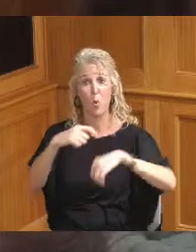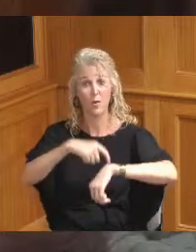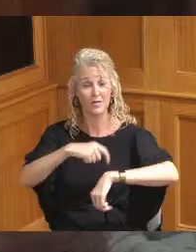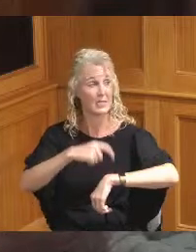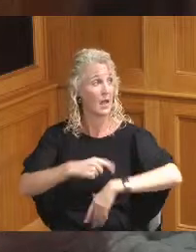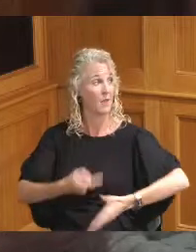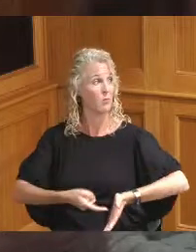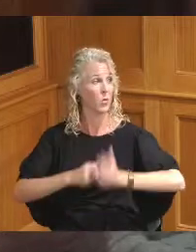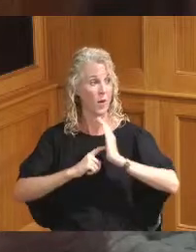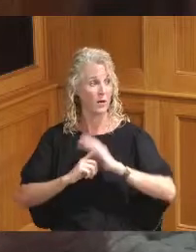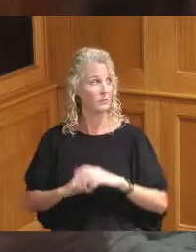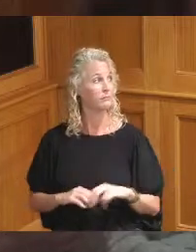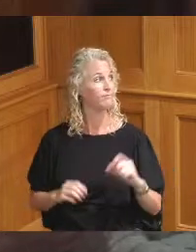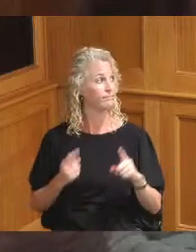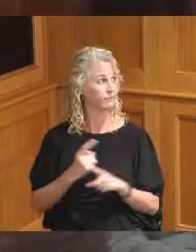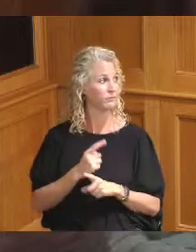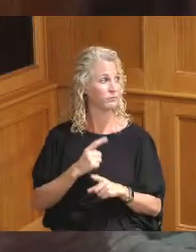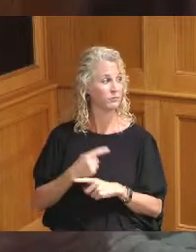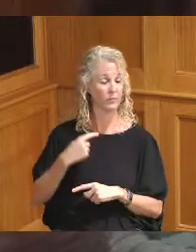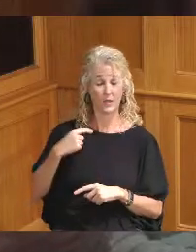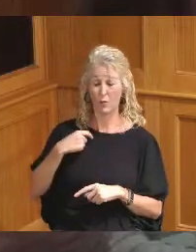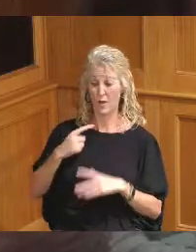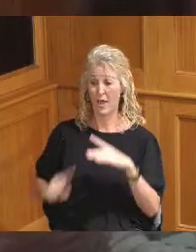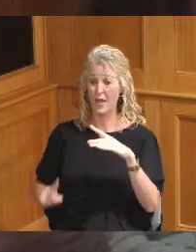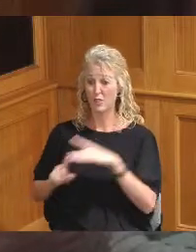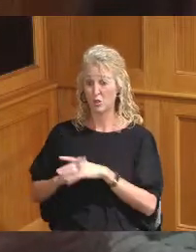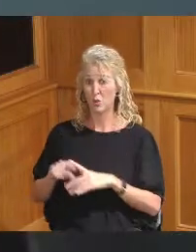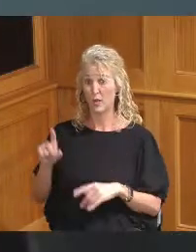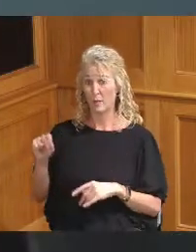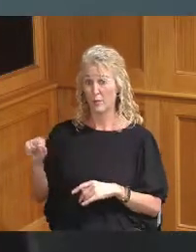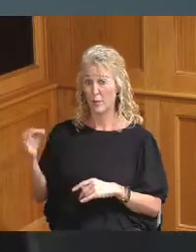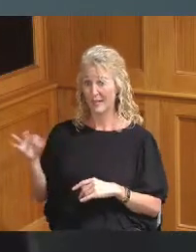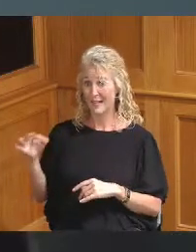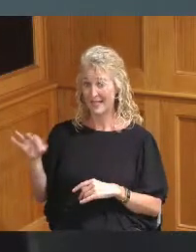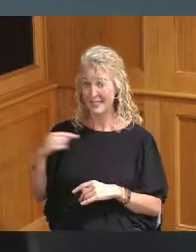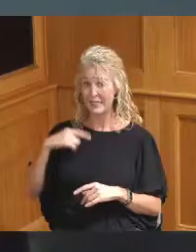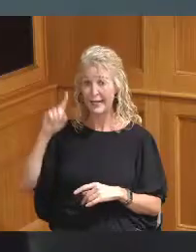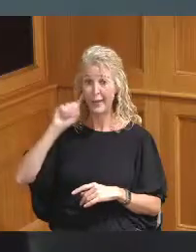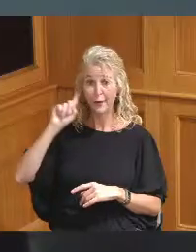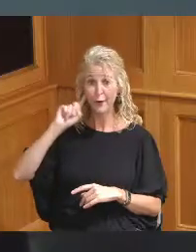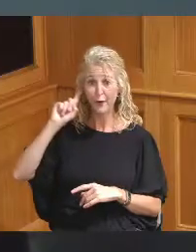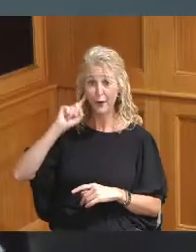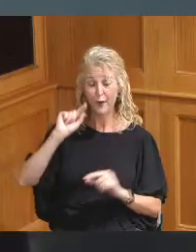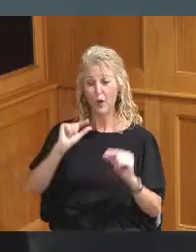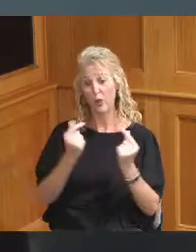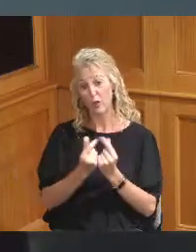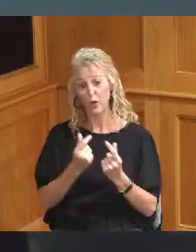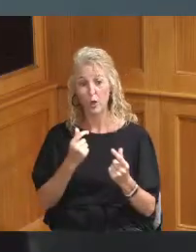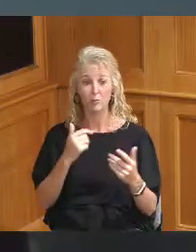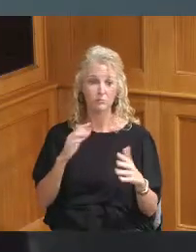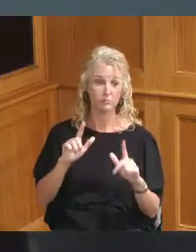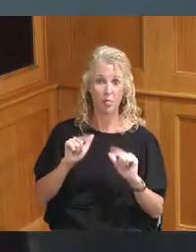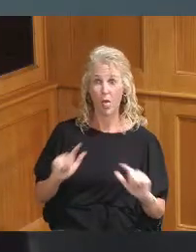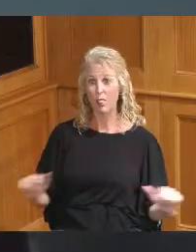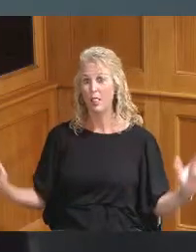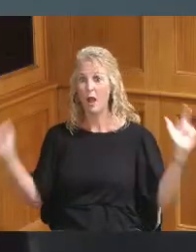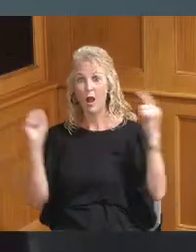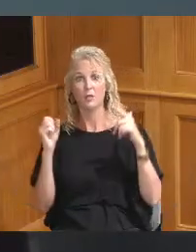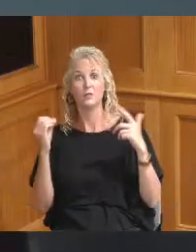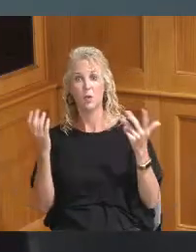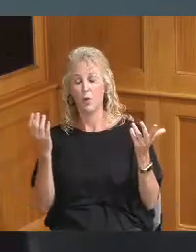quite a bit more time and money. Because when I came in 19, I remember hearing about this and about the group and Yes. all of that.